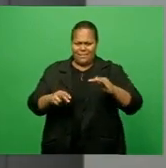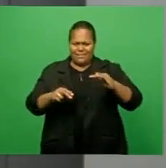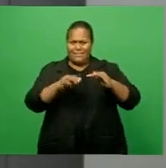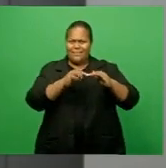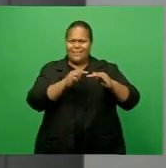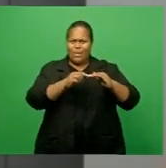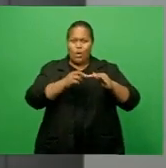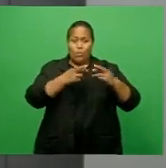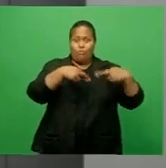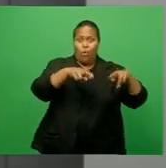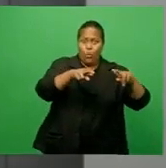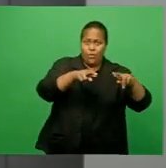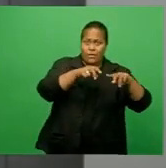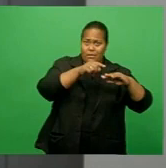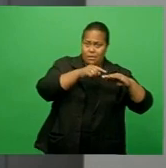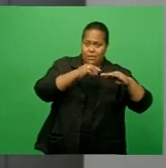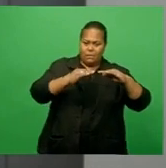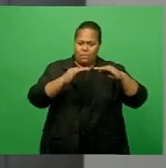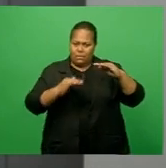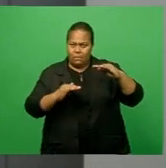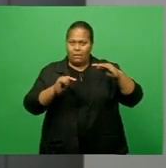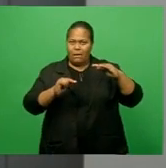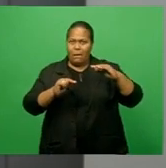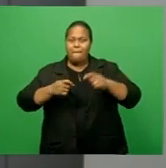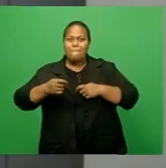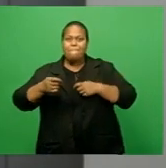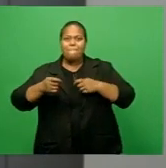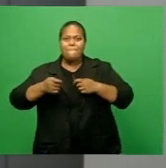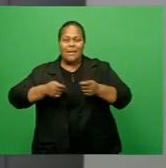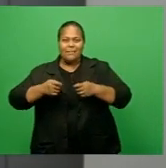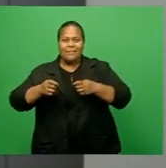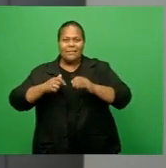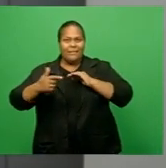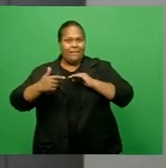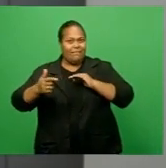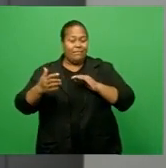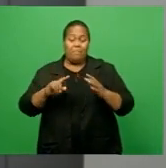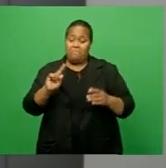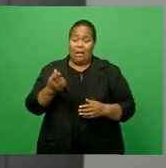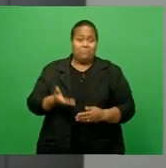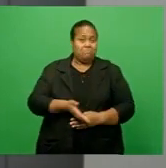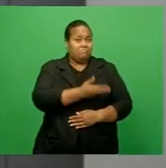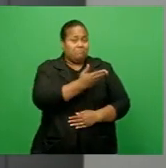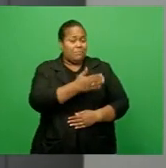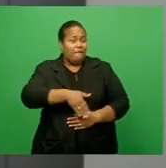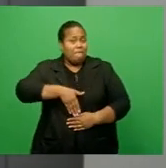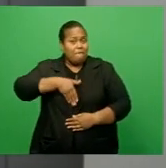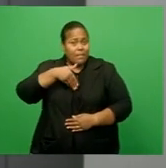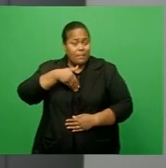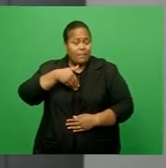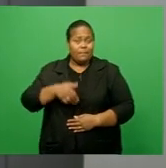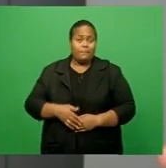than from the road level. But I personally feel that